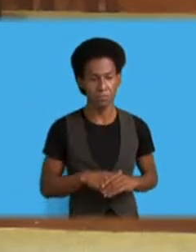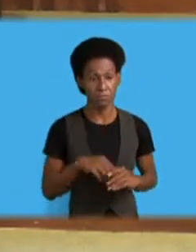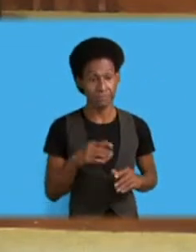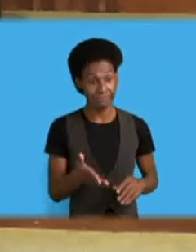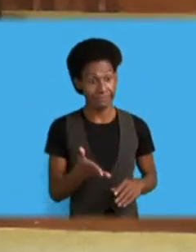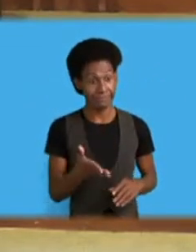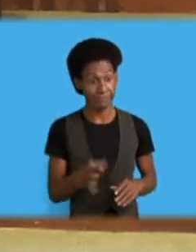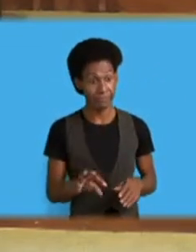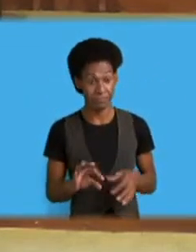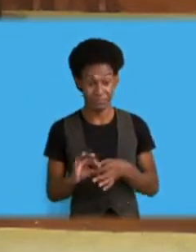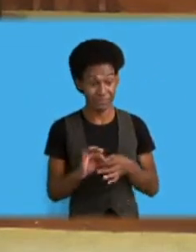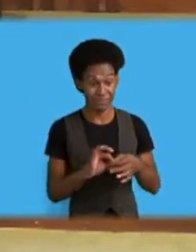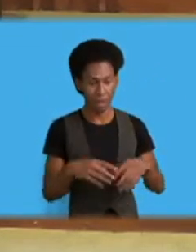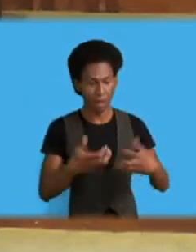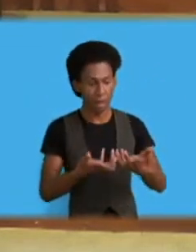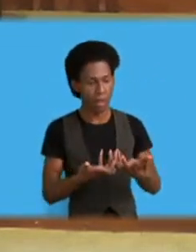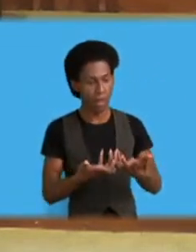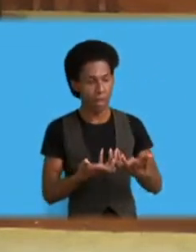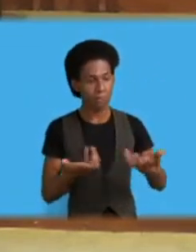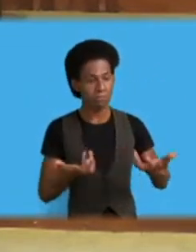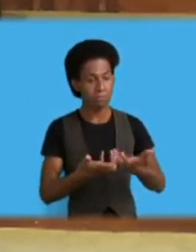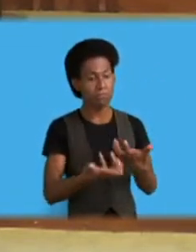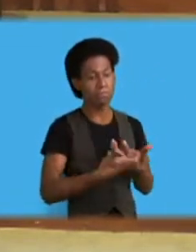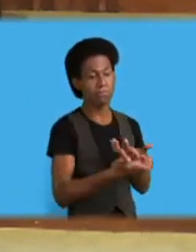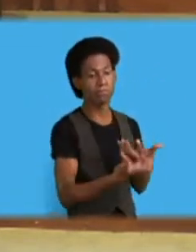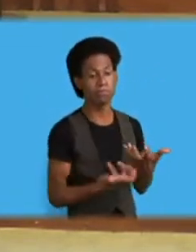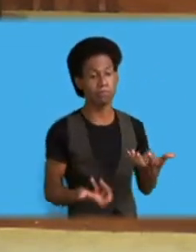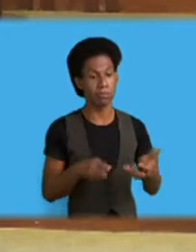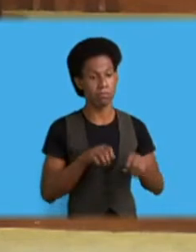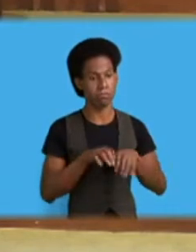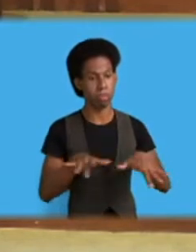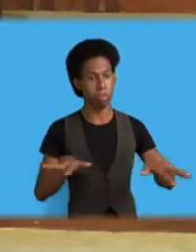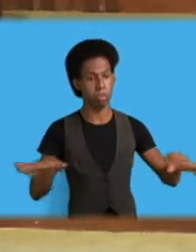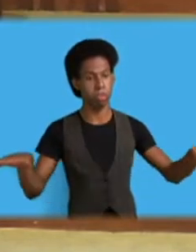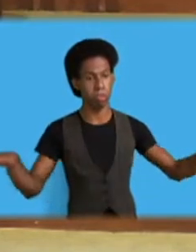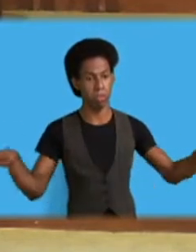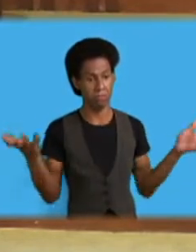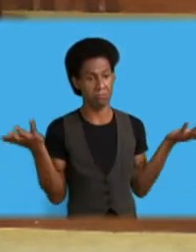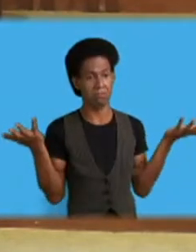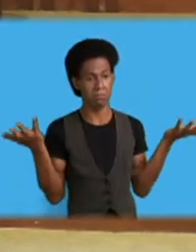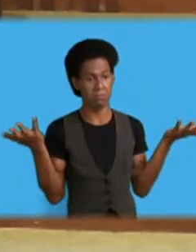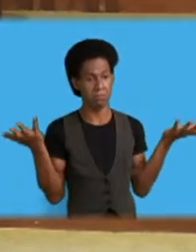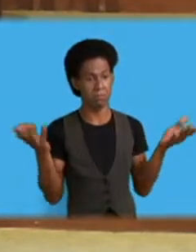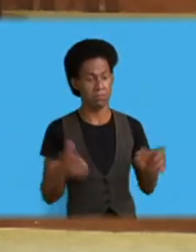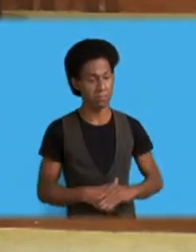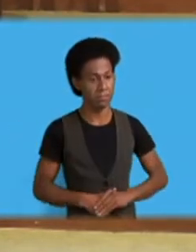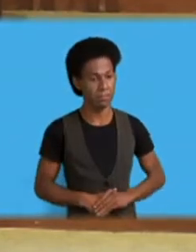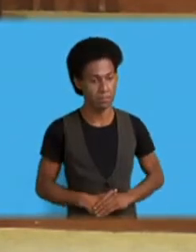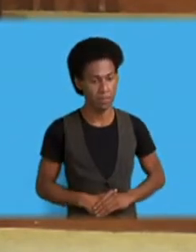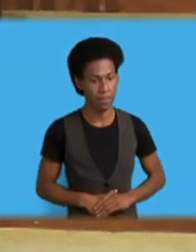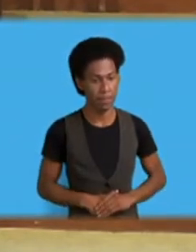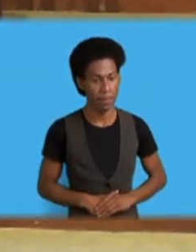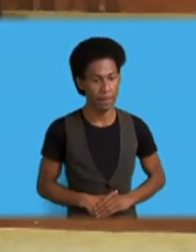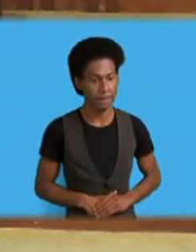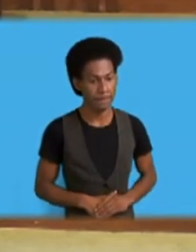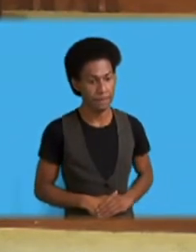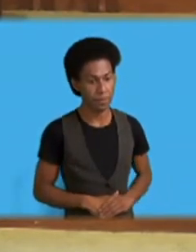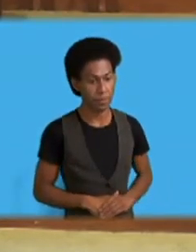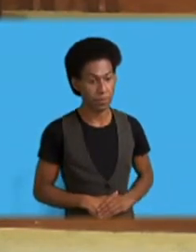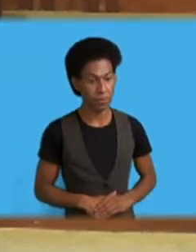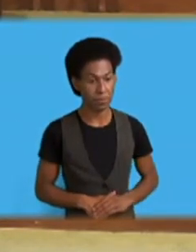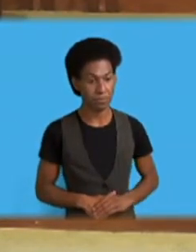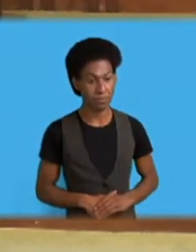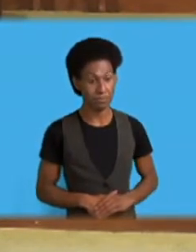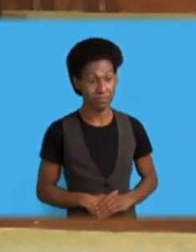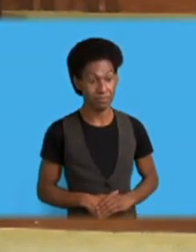apart. All been teared apart. I mean, for years in this country, the schools in this country have been run by